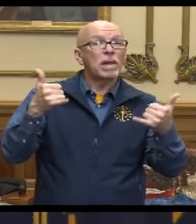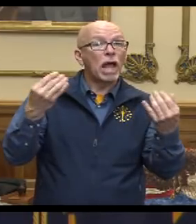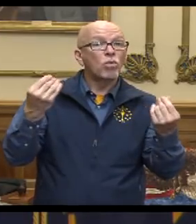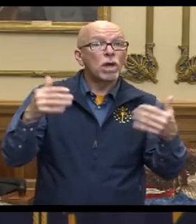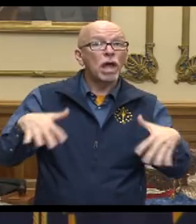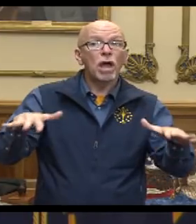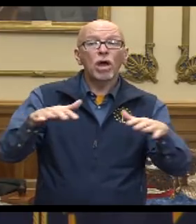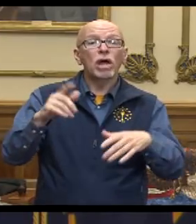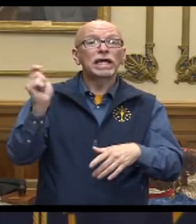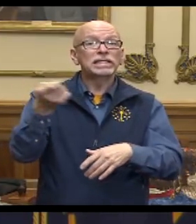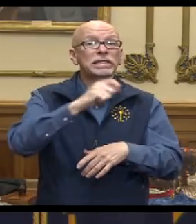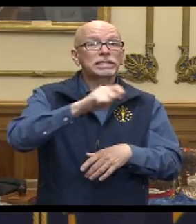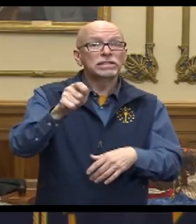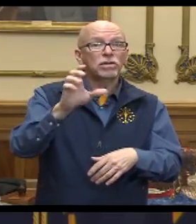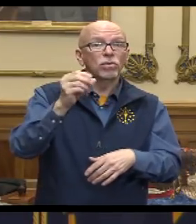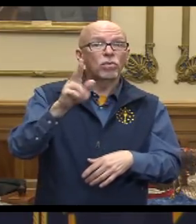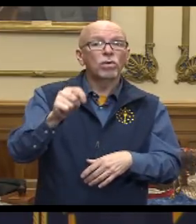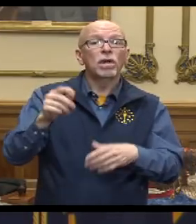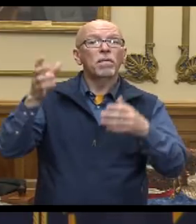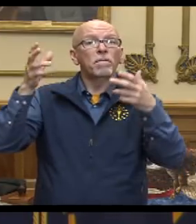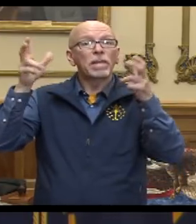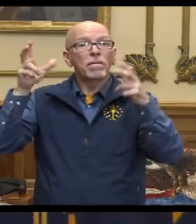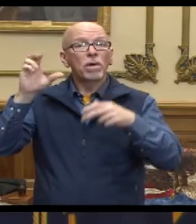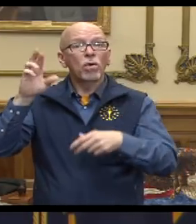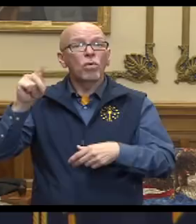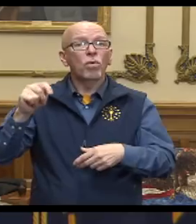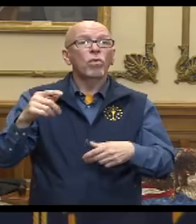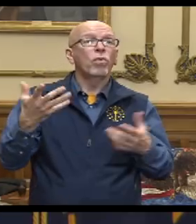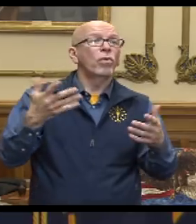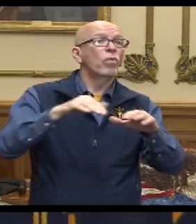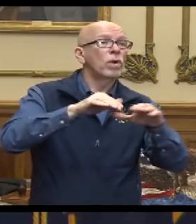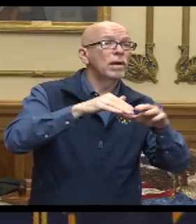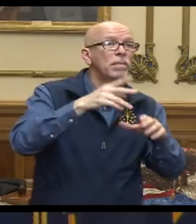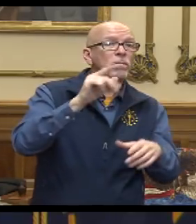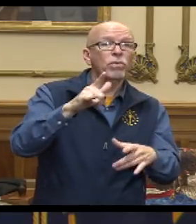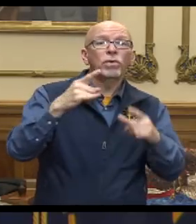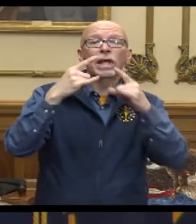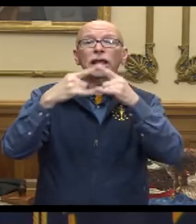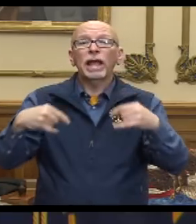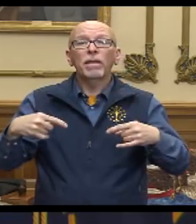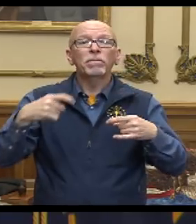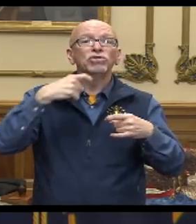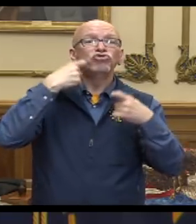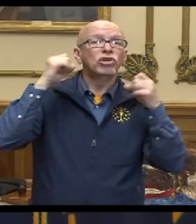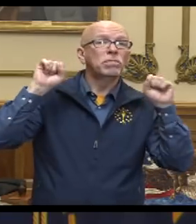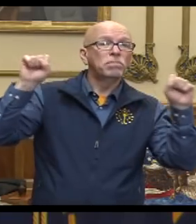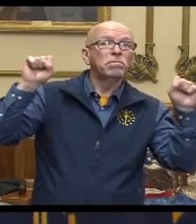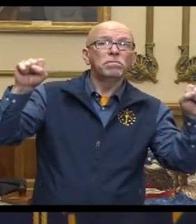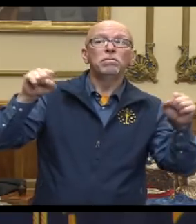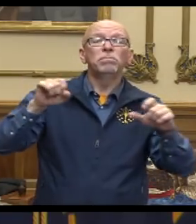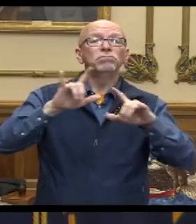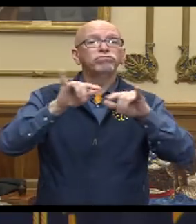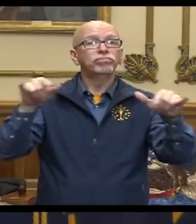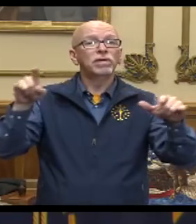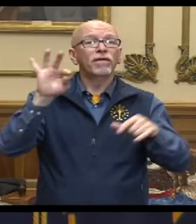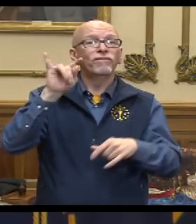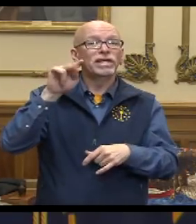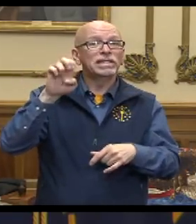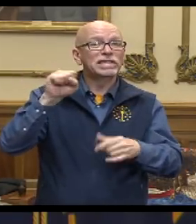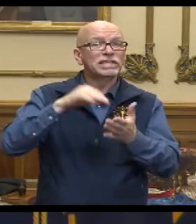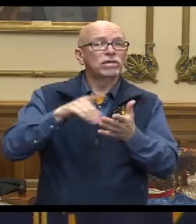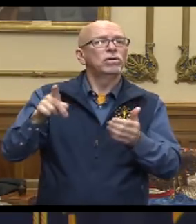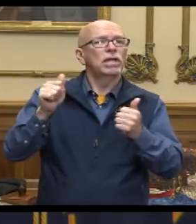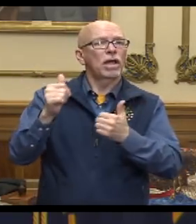Playgrounds, tennis courts, basketball courts, pools, campgrounds, and gyms and fitness centers may open